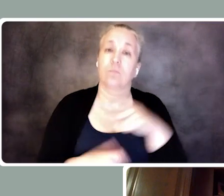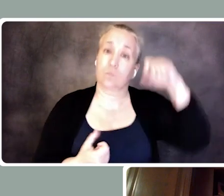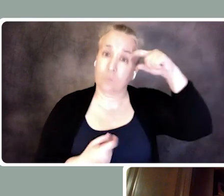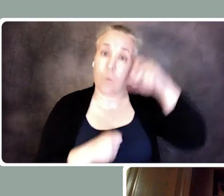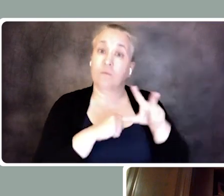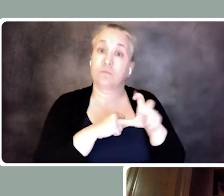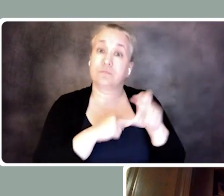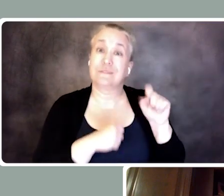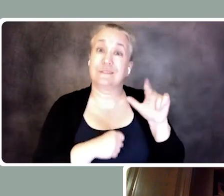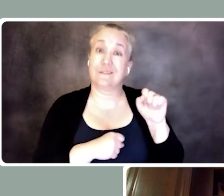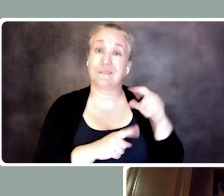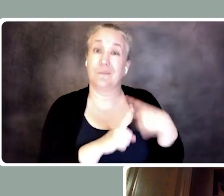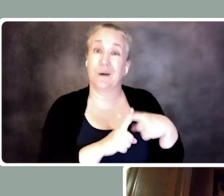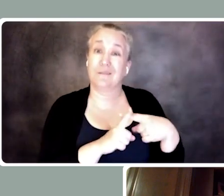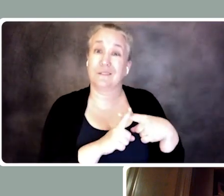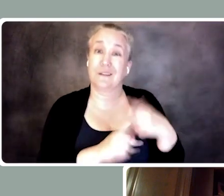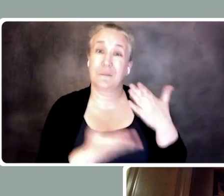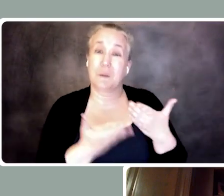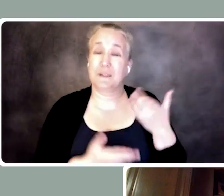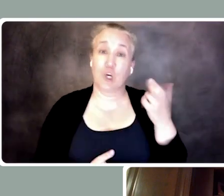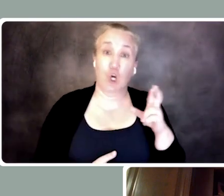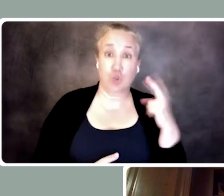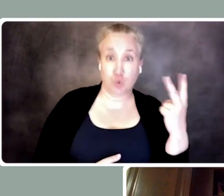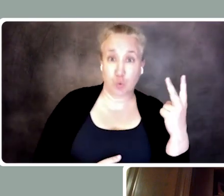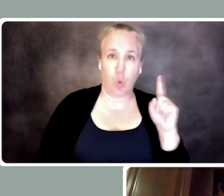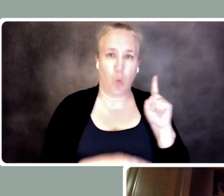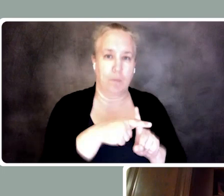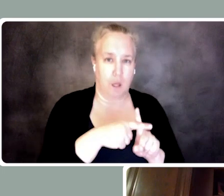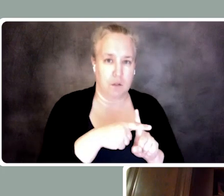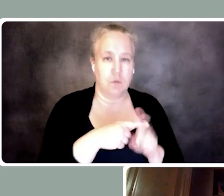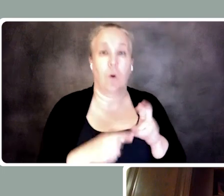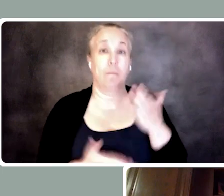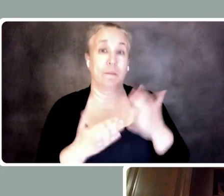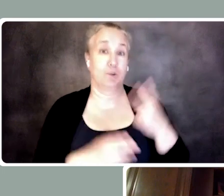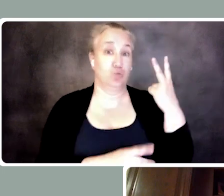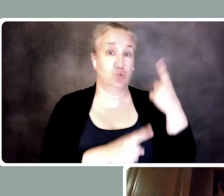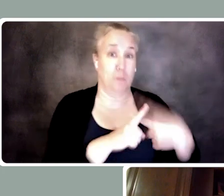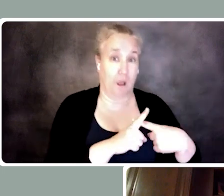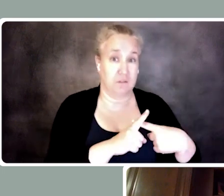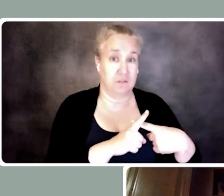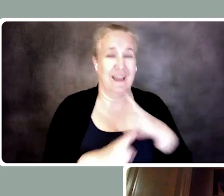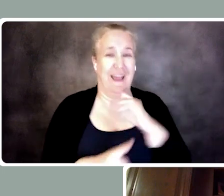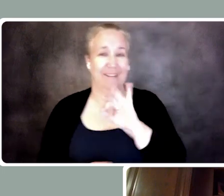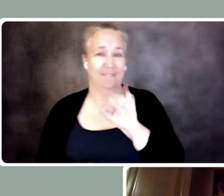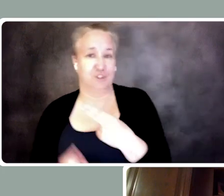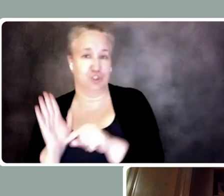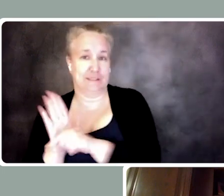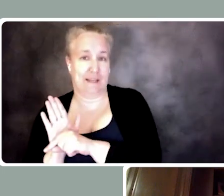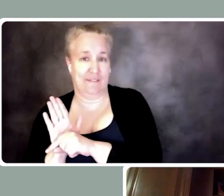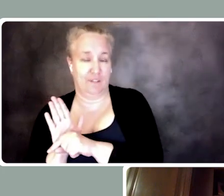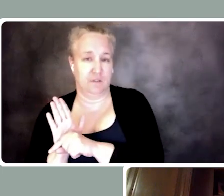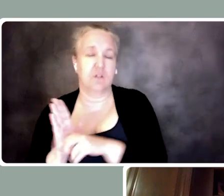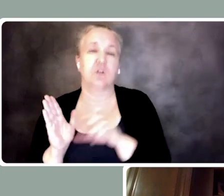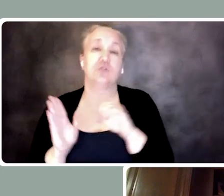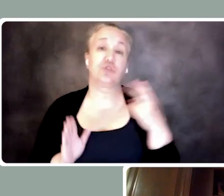positive who may be HER2 1+, or they may be 2+ and FISH negative. So your